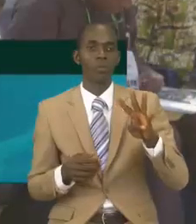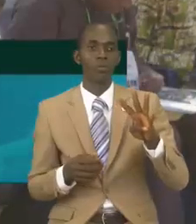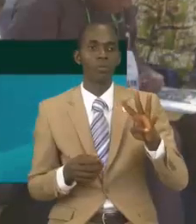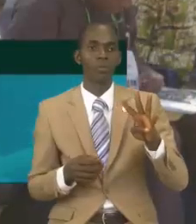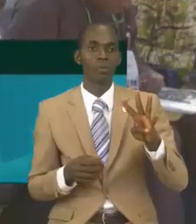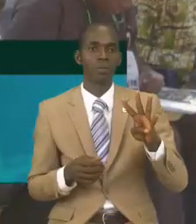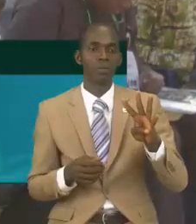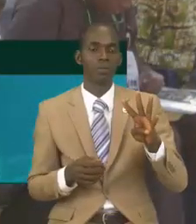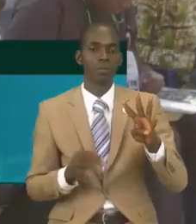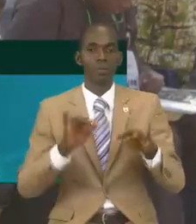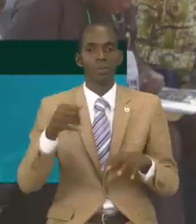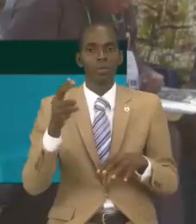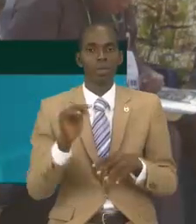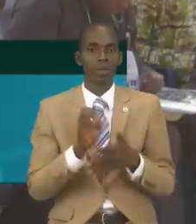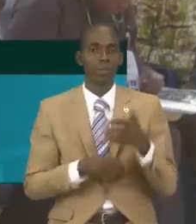from verse 30.